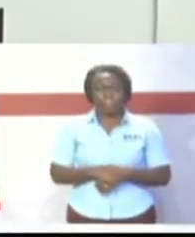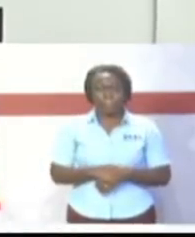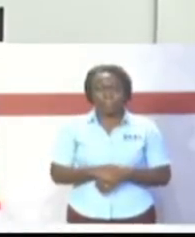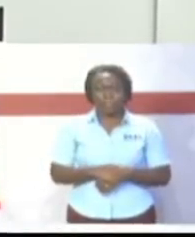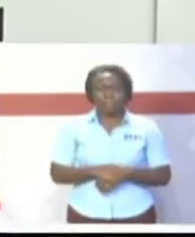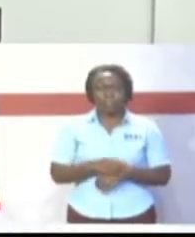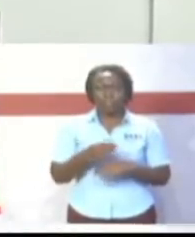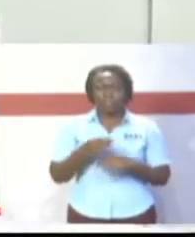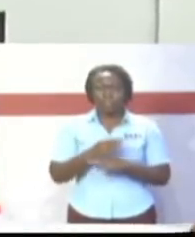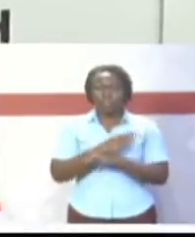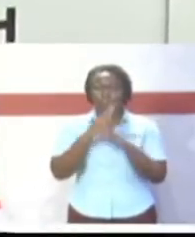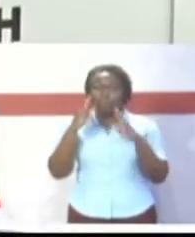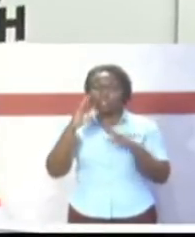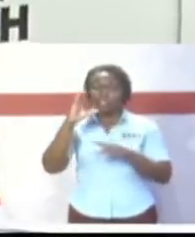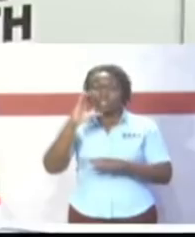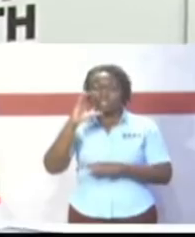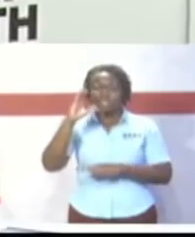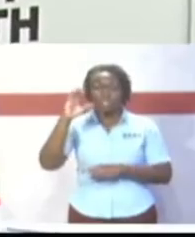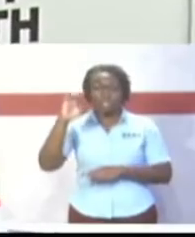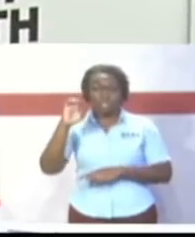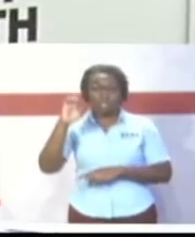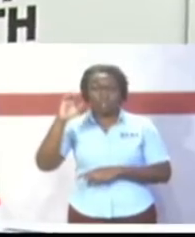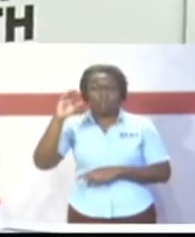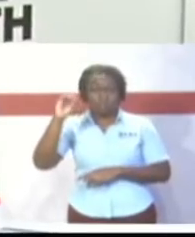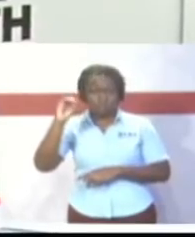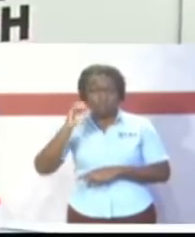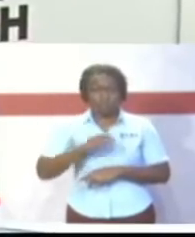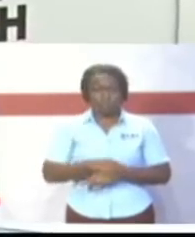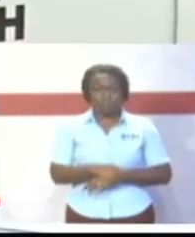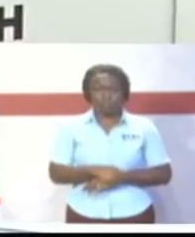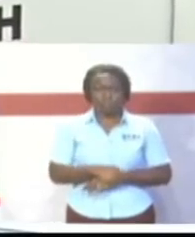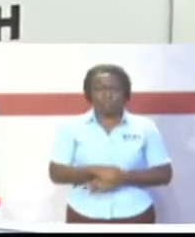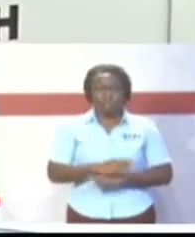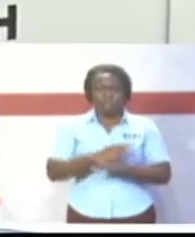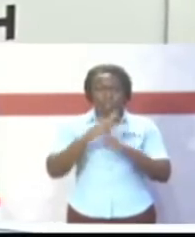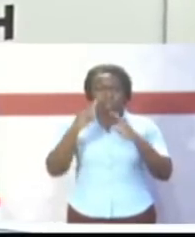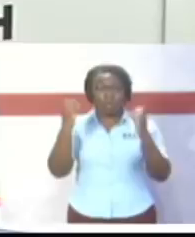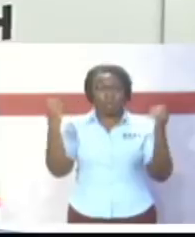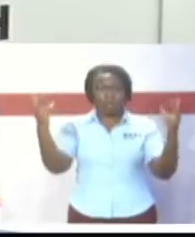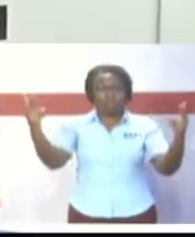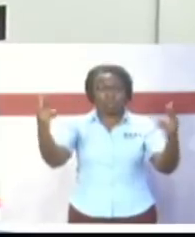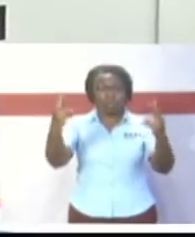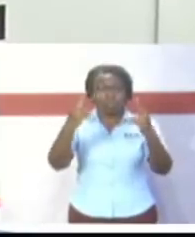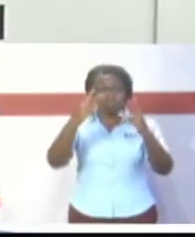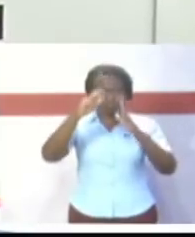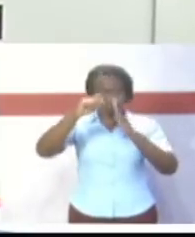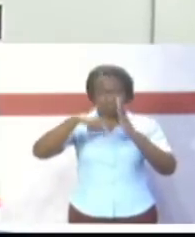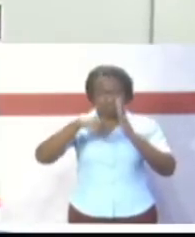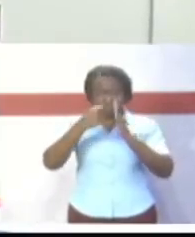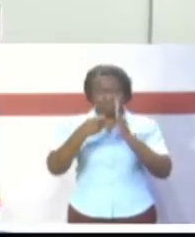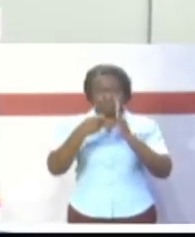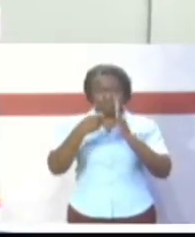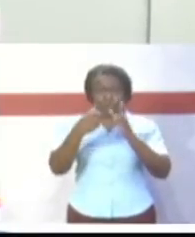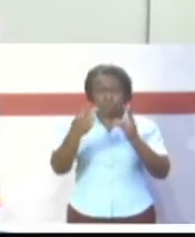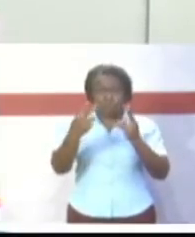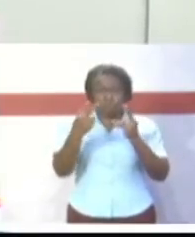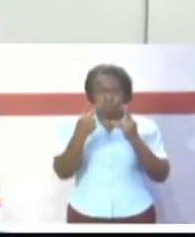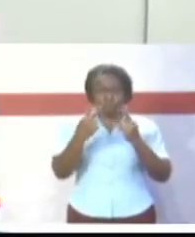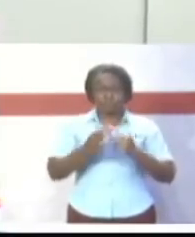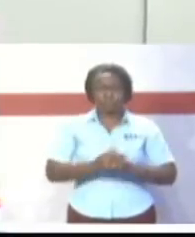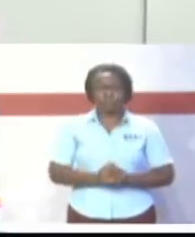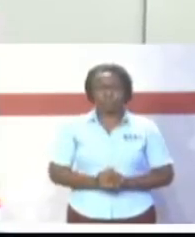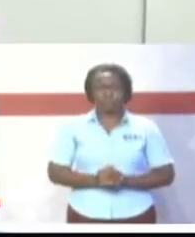Executive Officer, and Ms. Lewis. Good morning to members of the media, both who are tuned in locally,